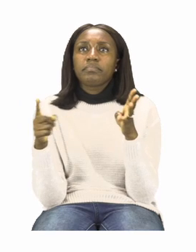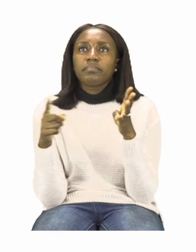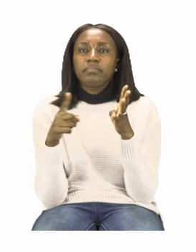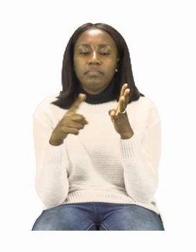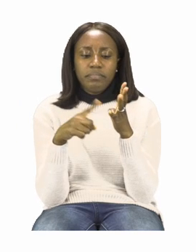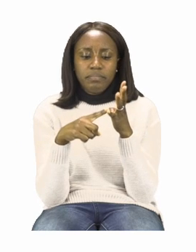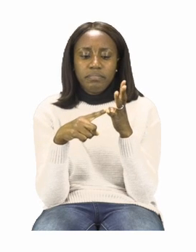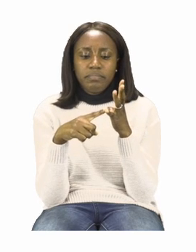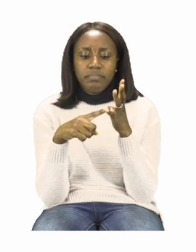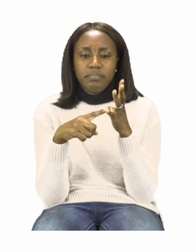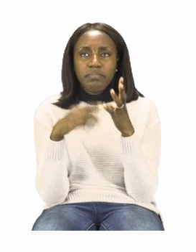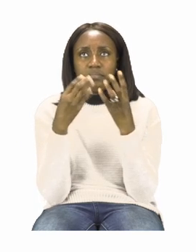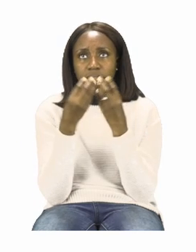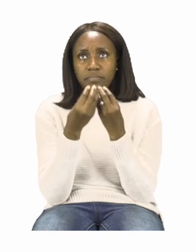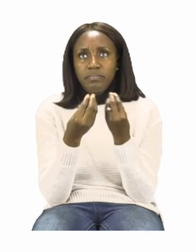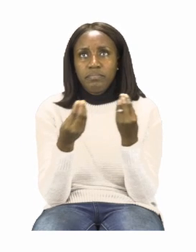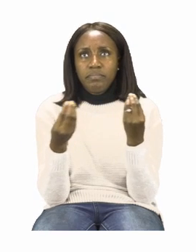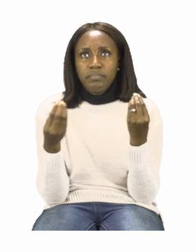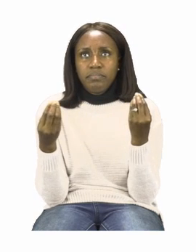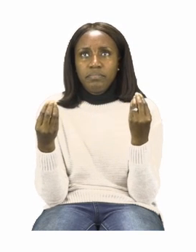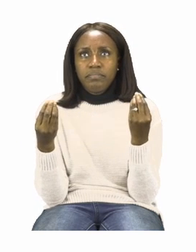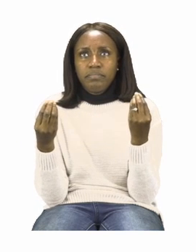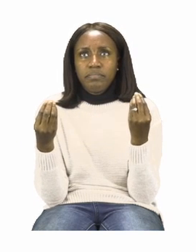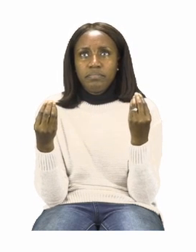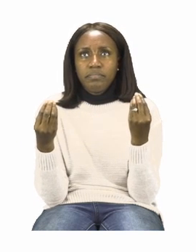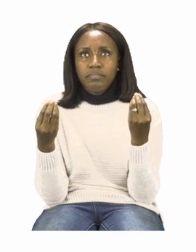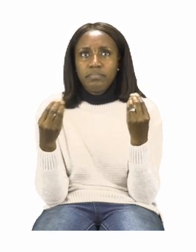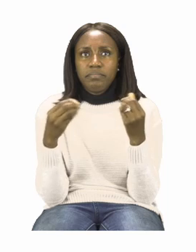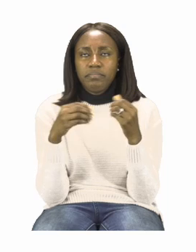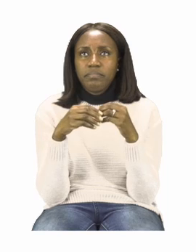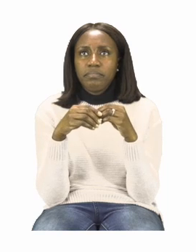Then we have a picture of children.